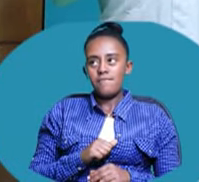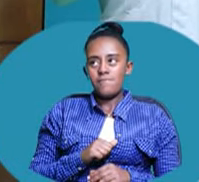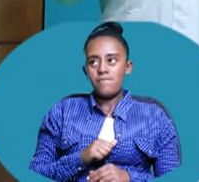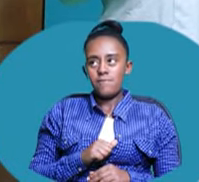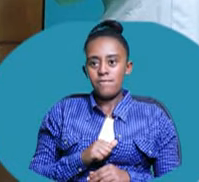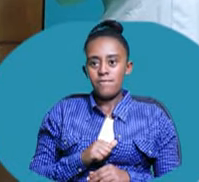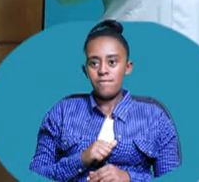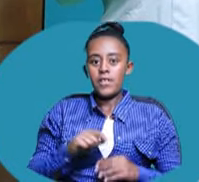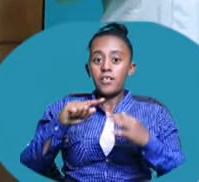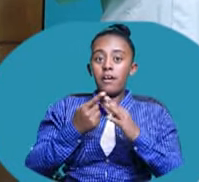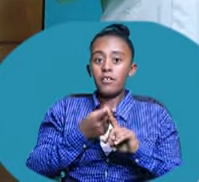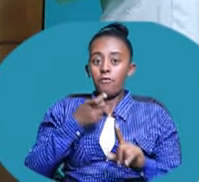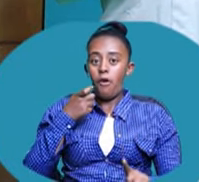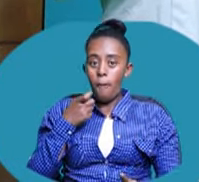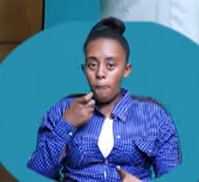Starting from